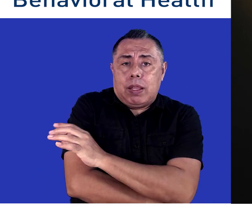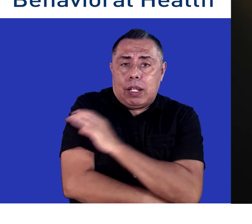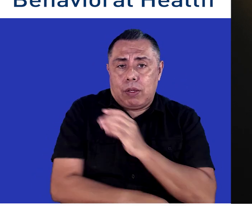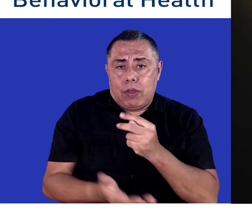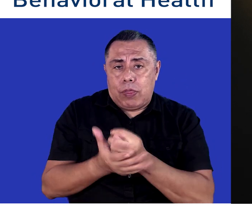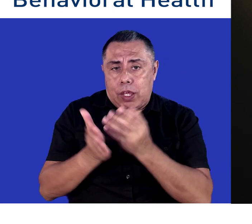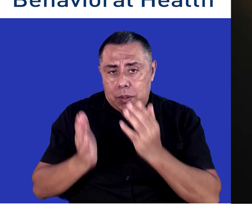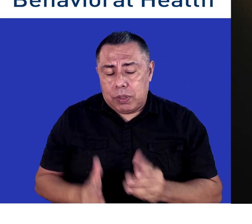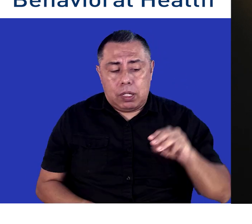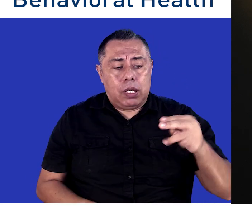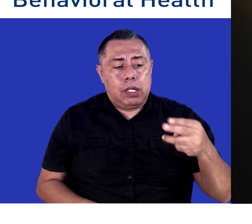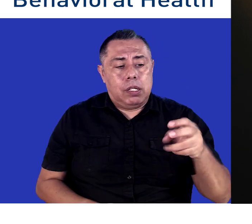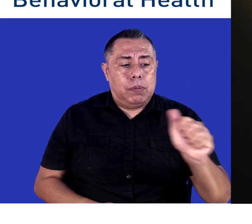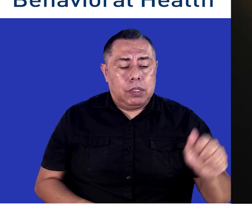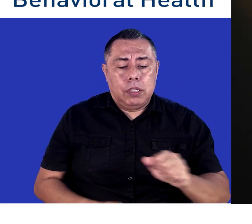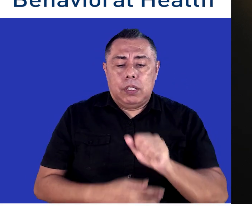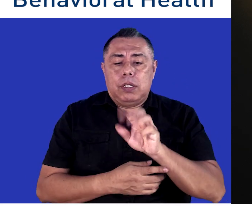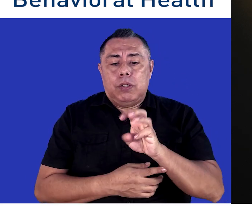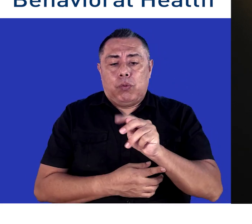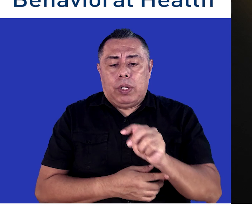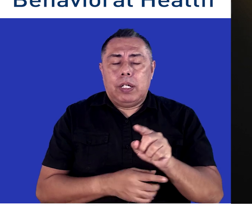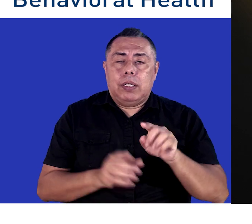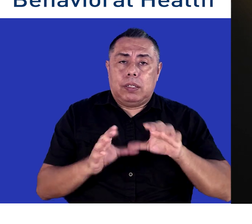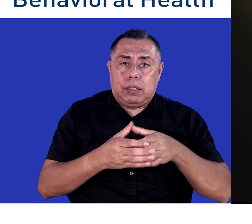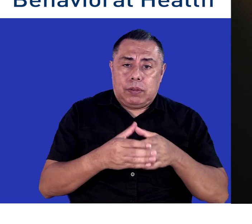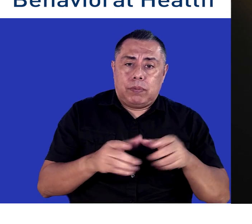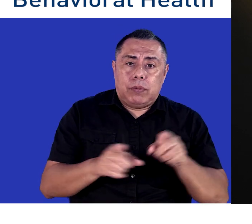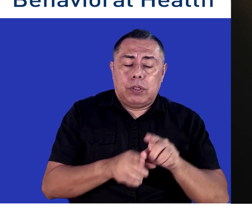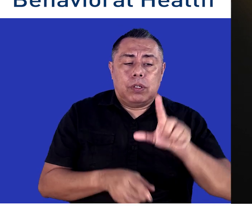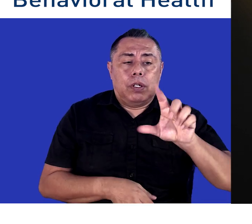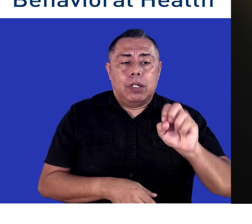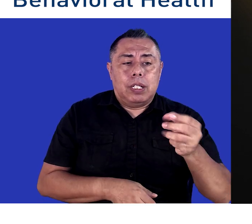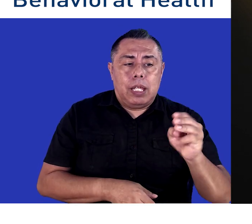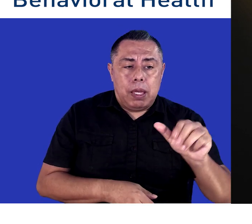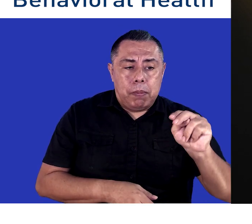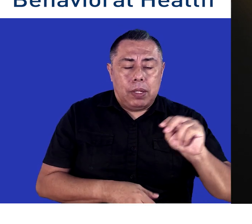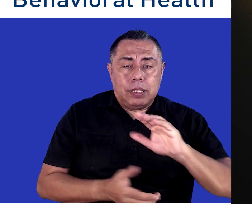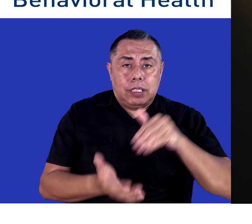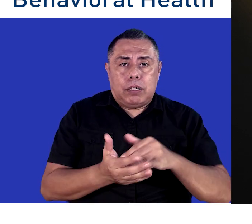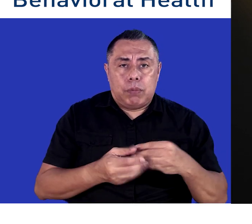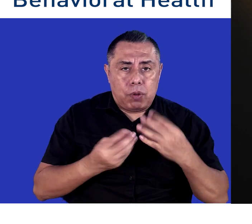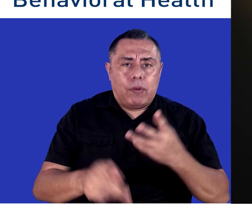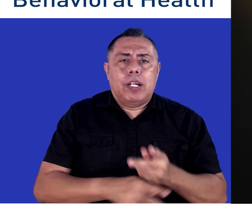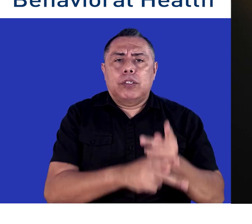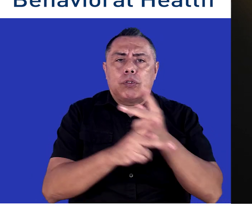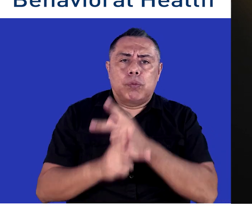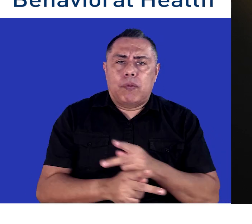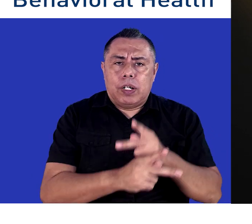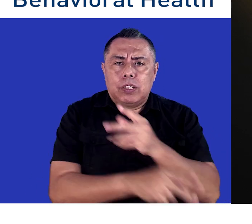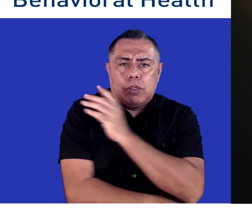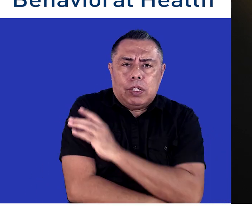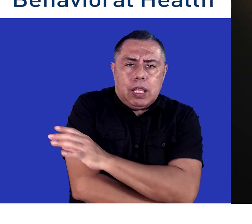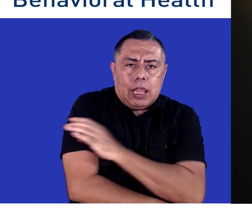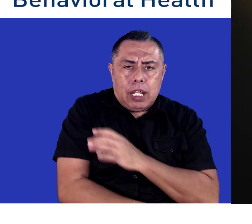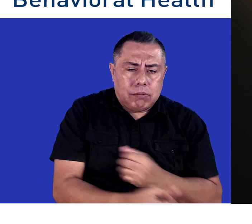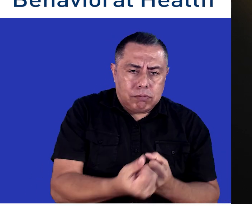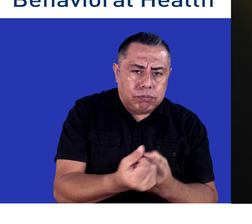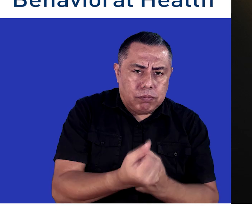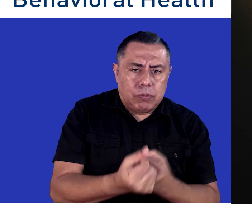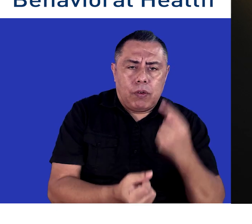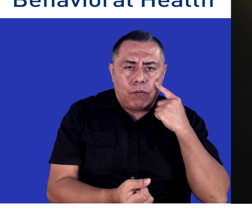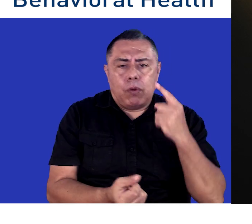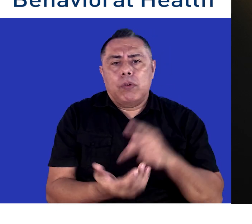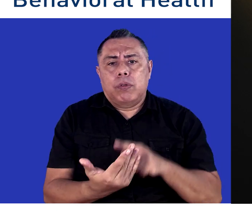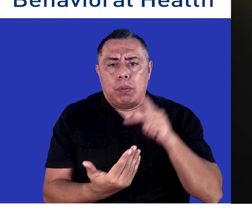MISA and WET administration, as well as through the Lehman Center, provide supplementary clinical supervision for our department